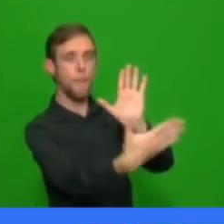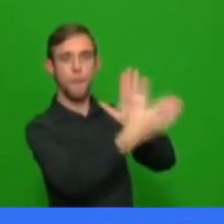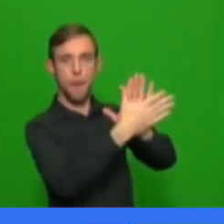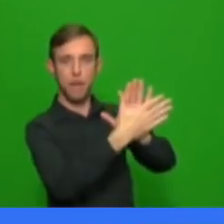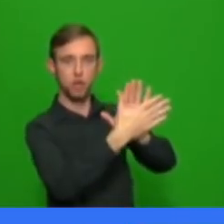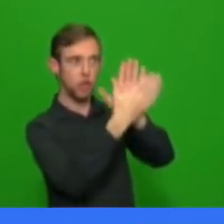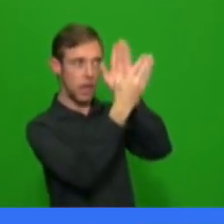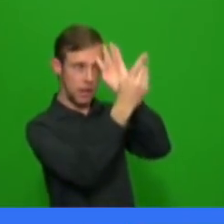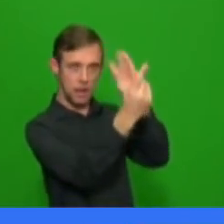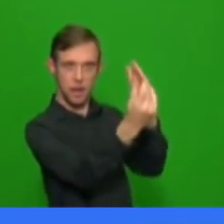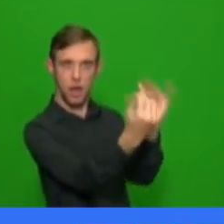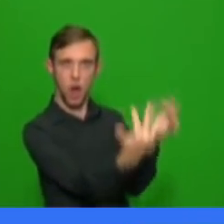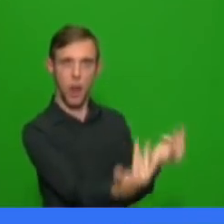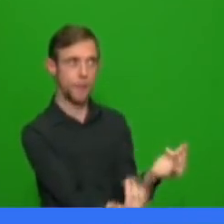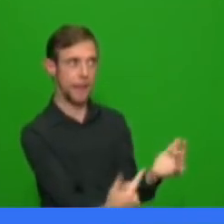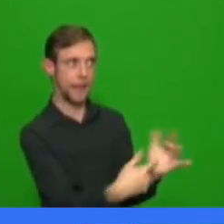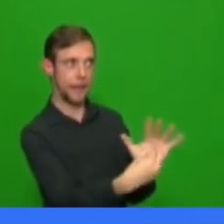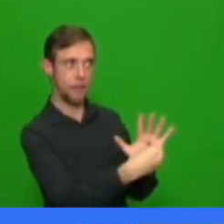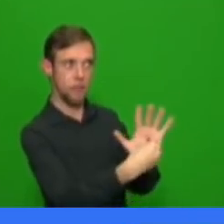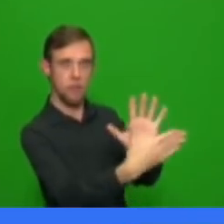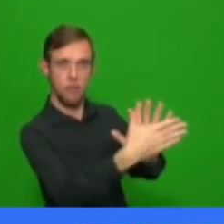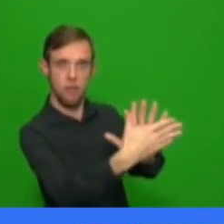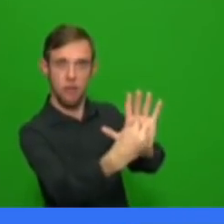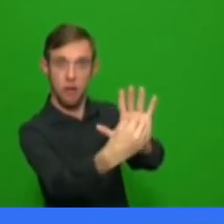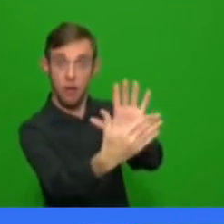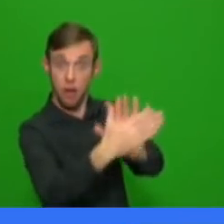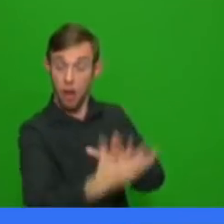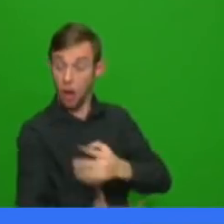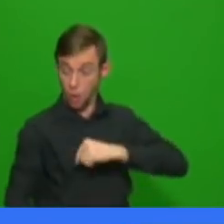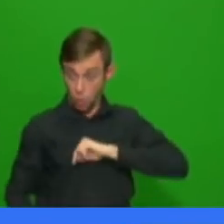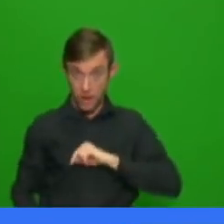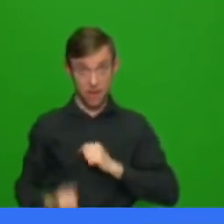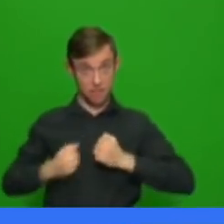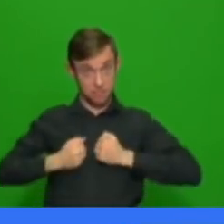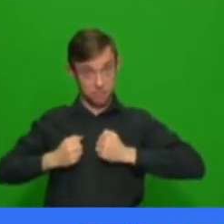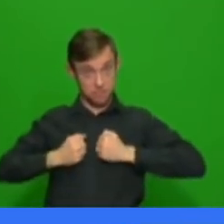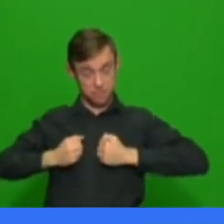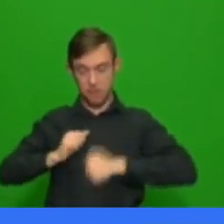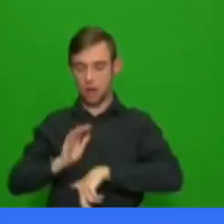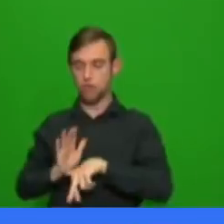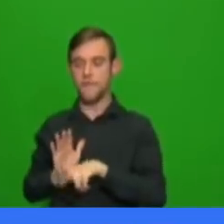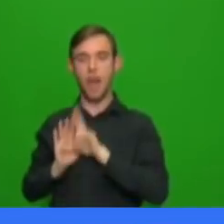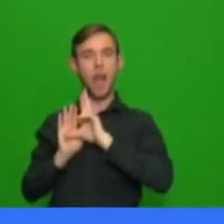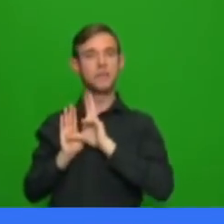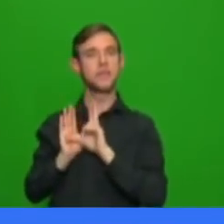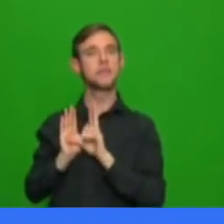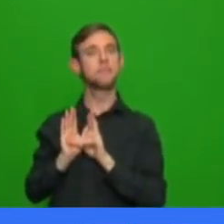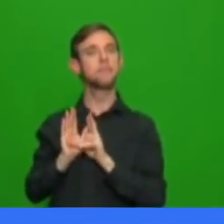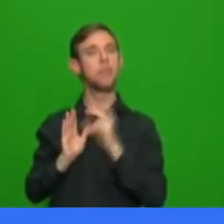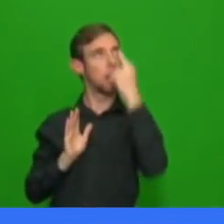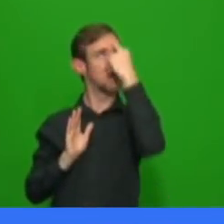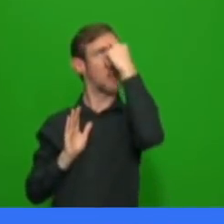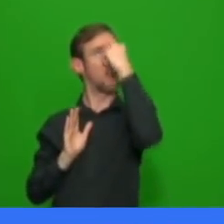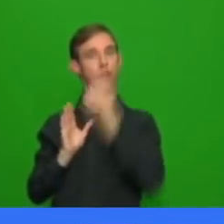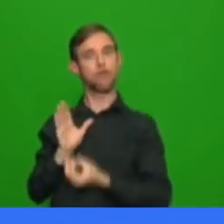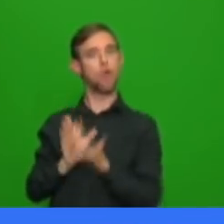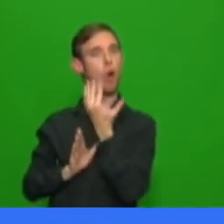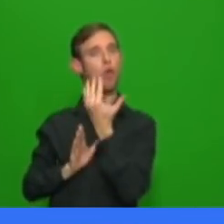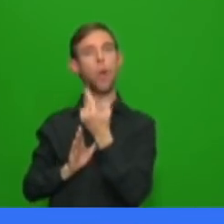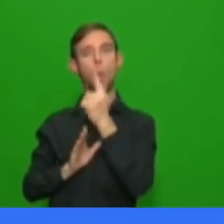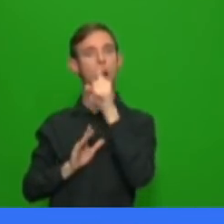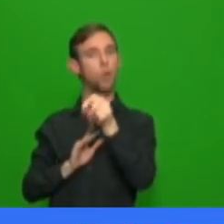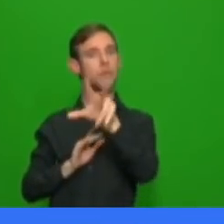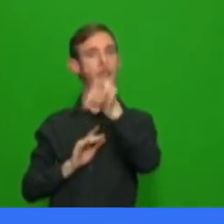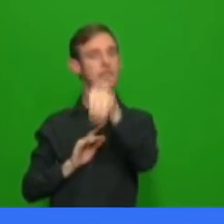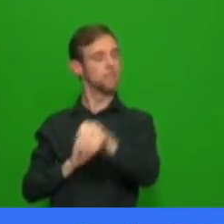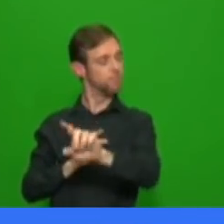forecast with respect to the economy. We have revised our own growth down, and we've actually